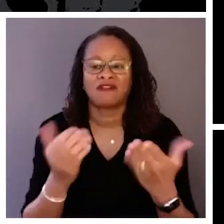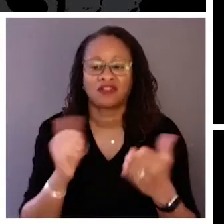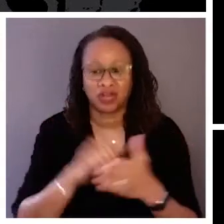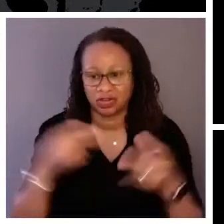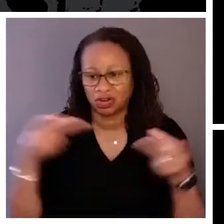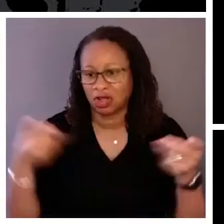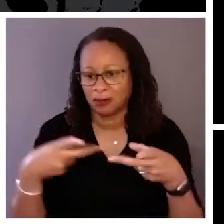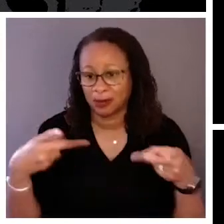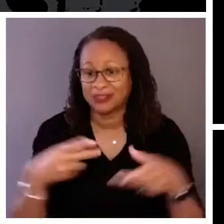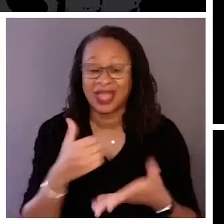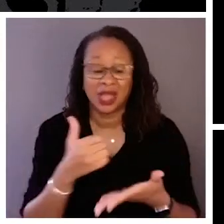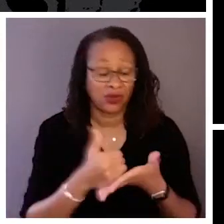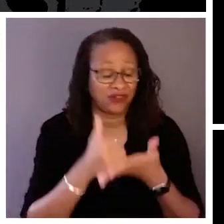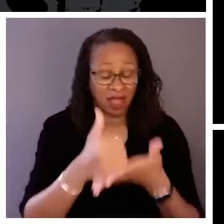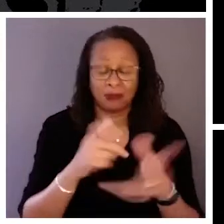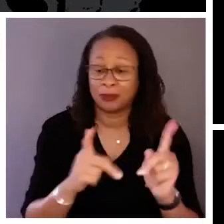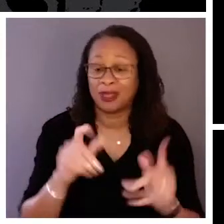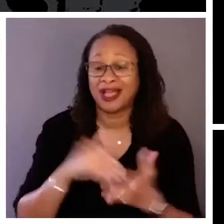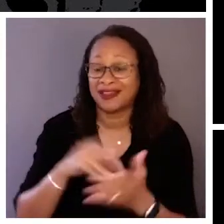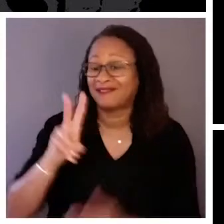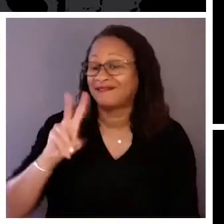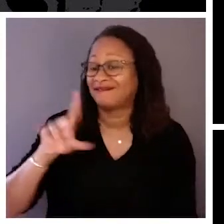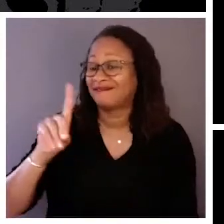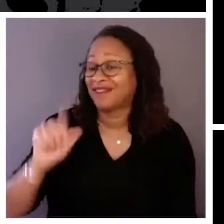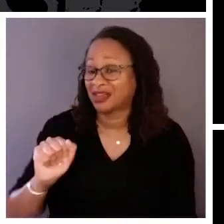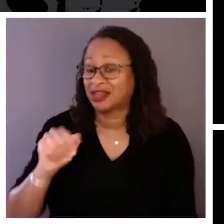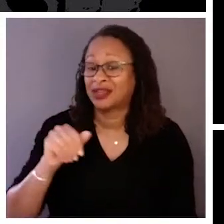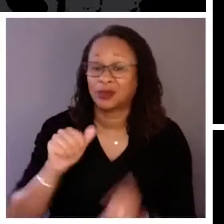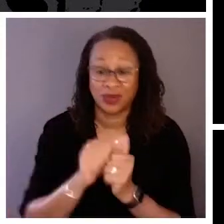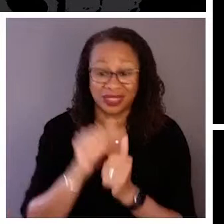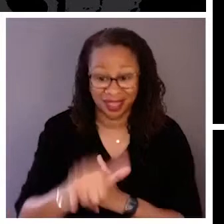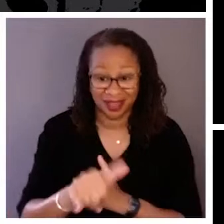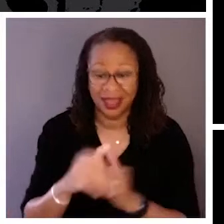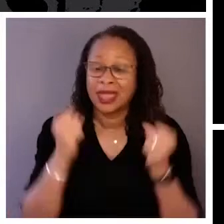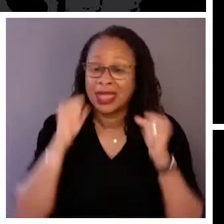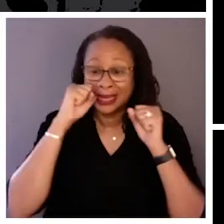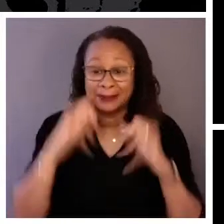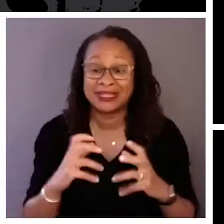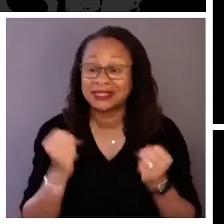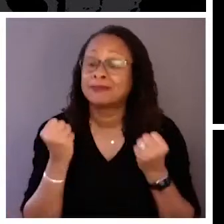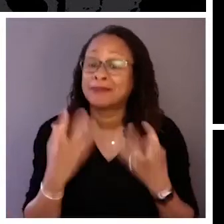people at VITA with them, and amazingly, a lot of people qualify.